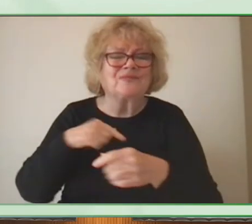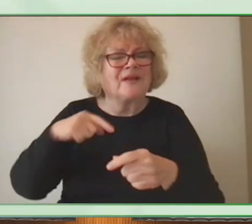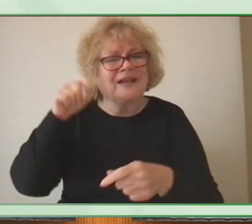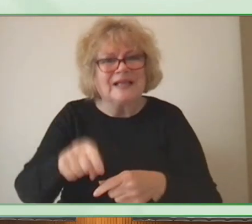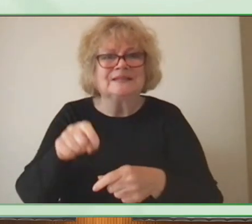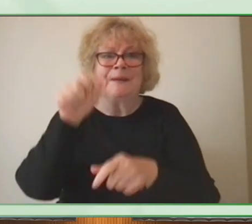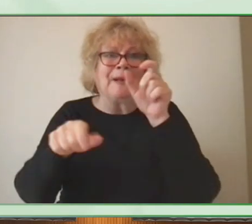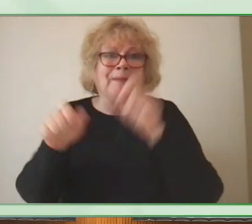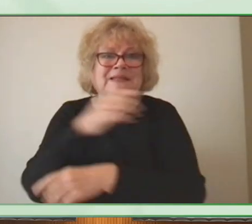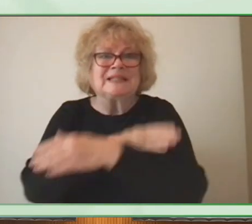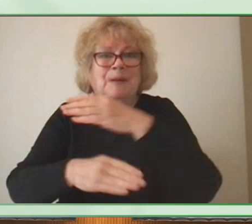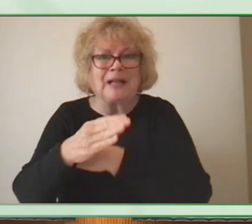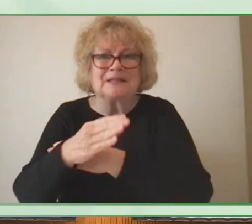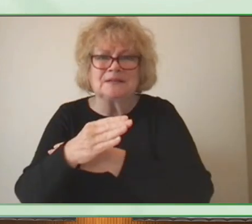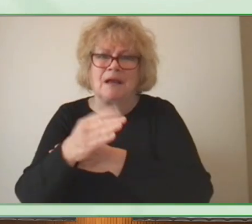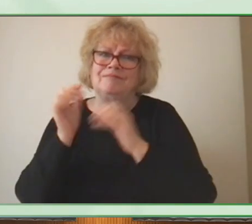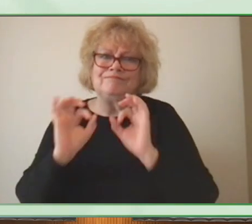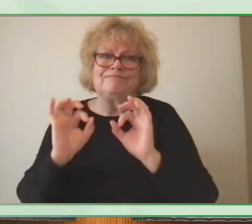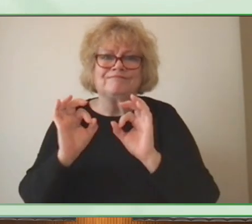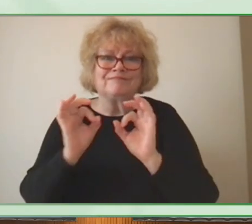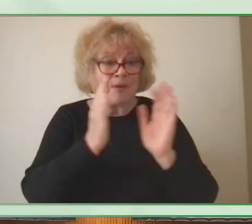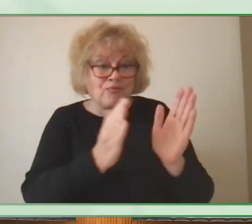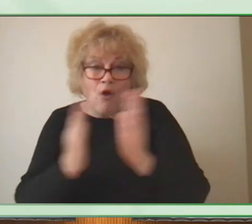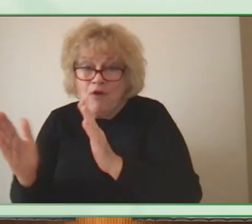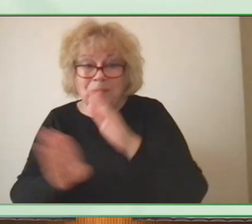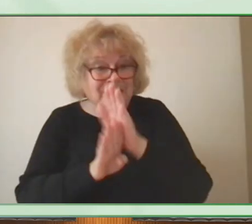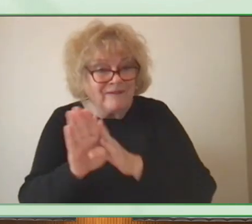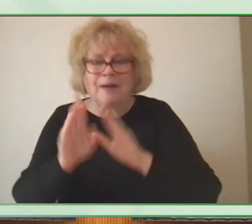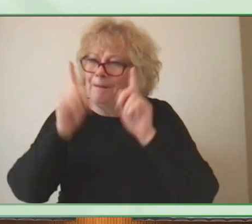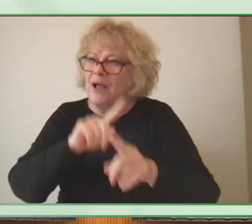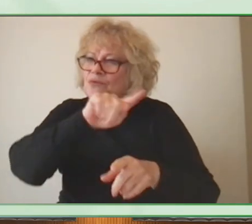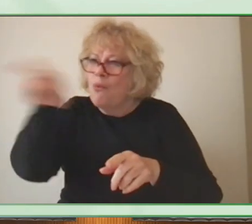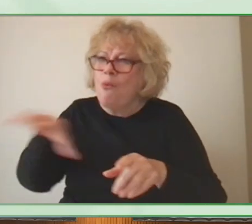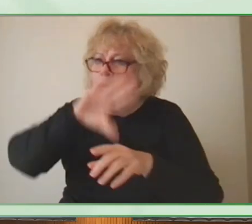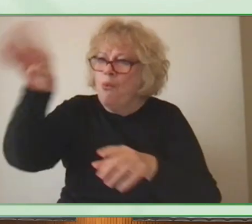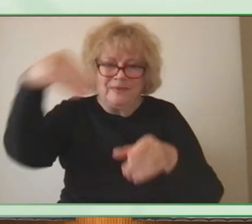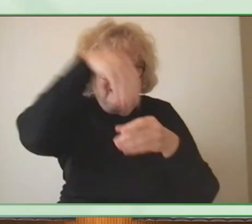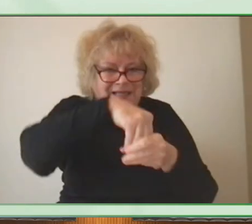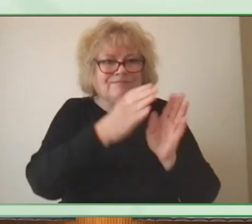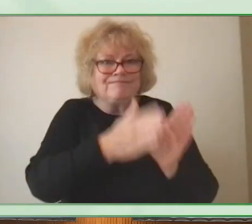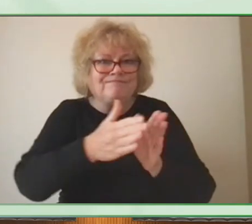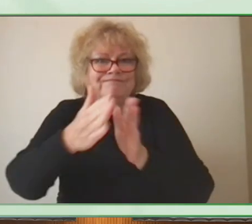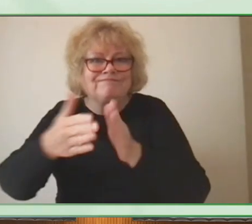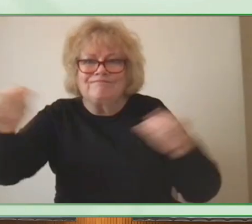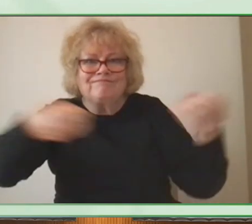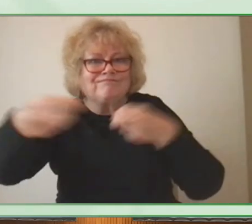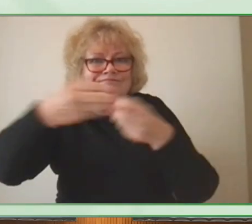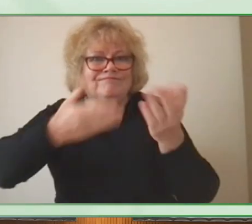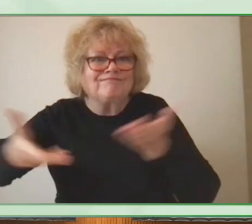realization, and also assessment. And also we